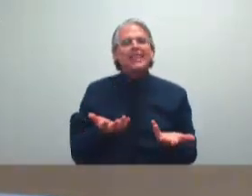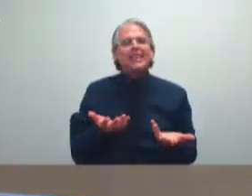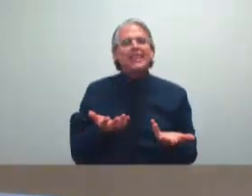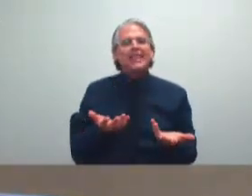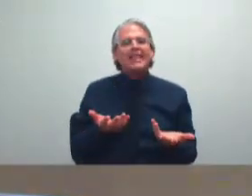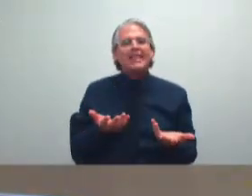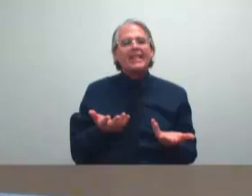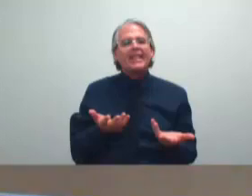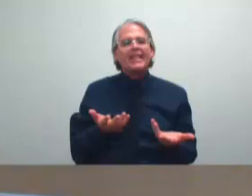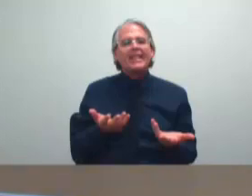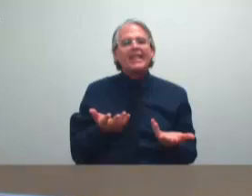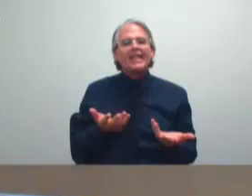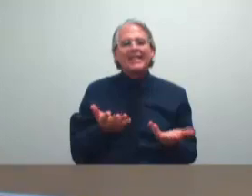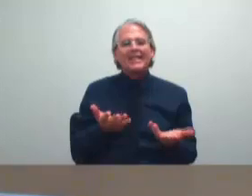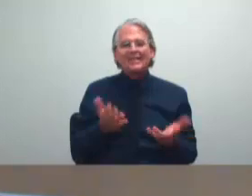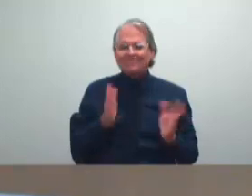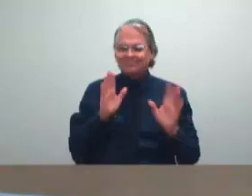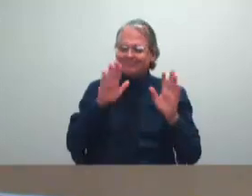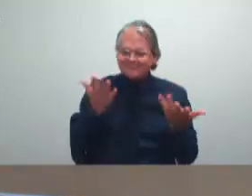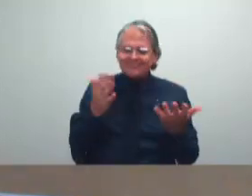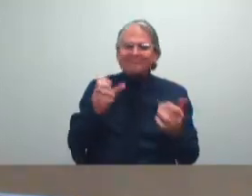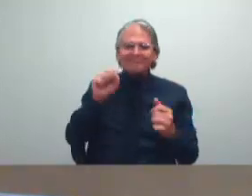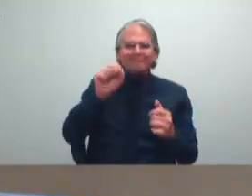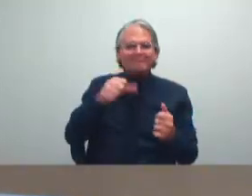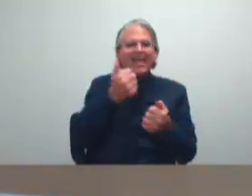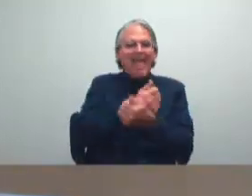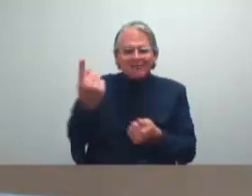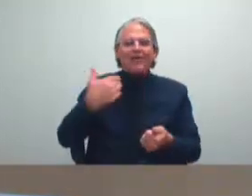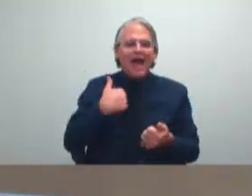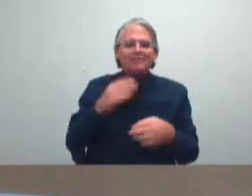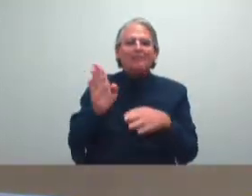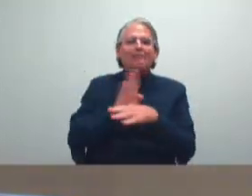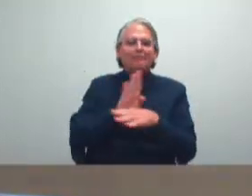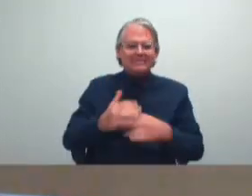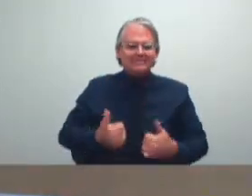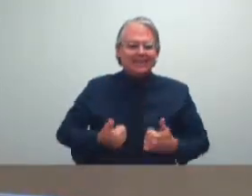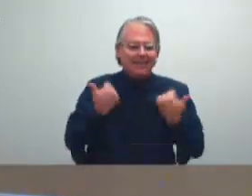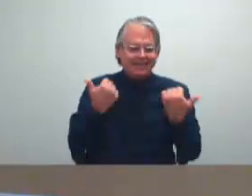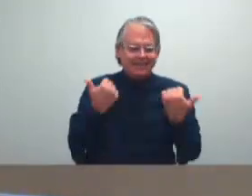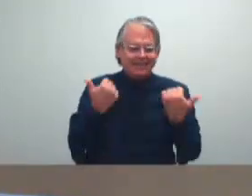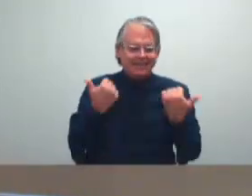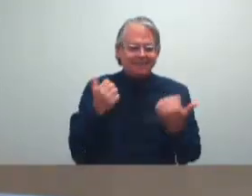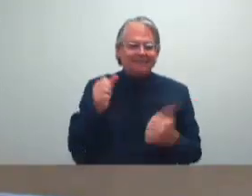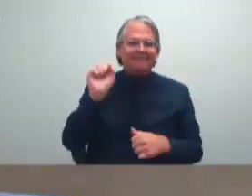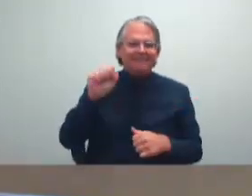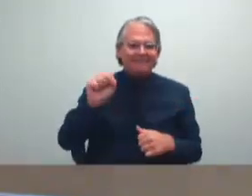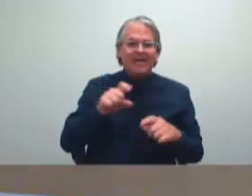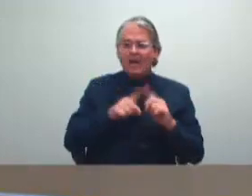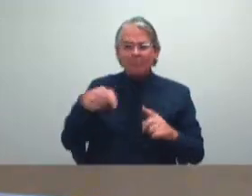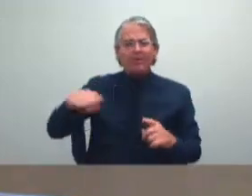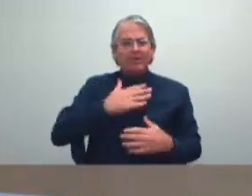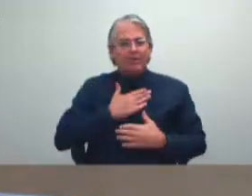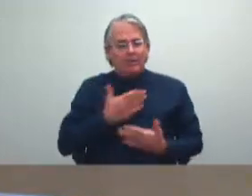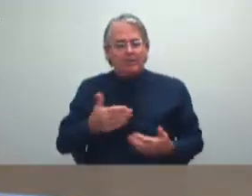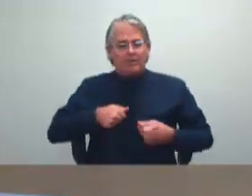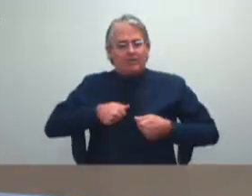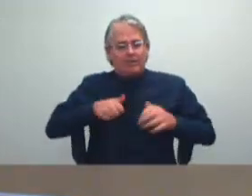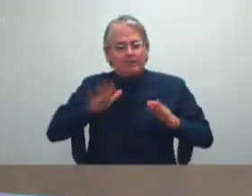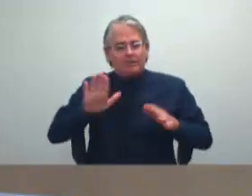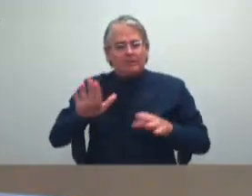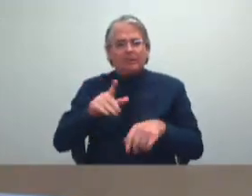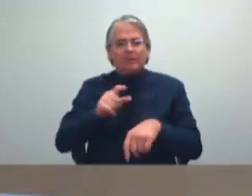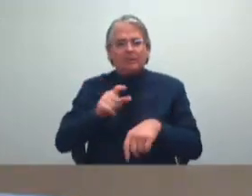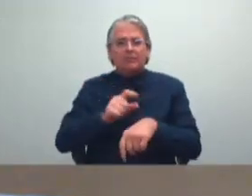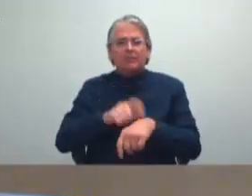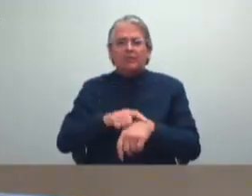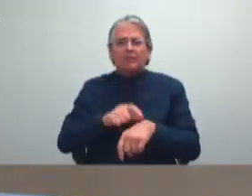and everyone on your team does. But they made time, they volunteered, just like Jeremy, just like Dr. Nielsen. They came in after hours. They spent a